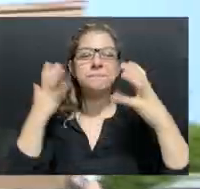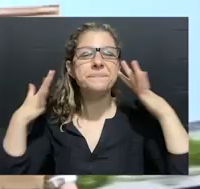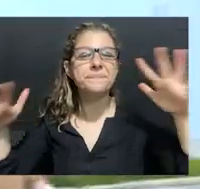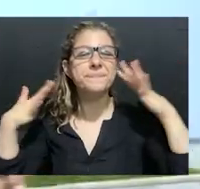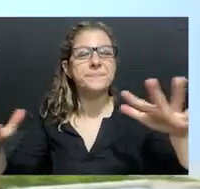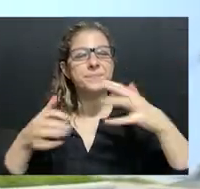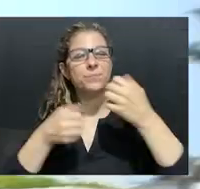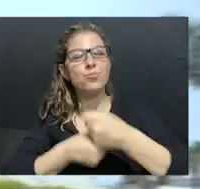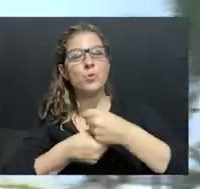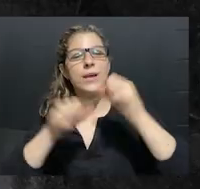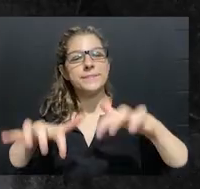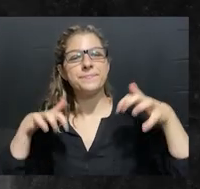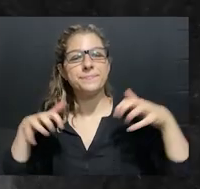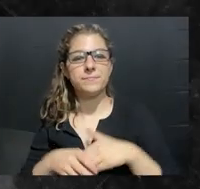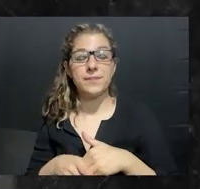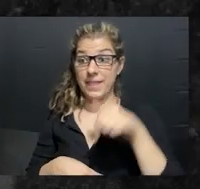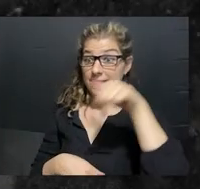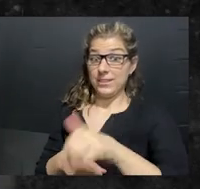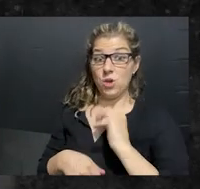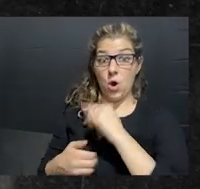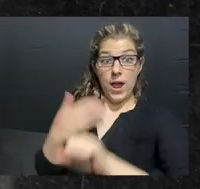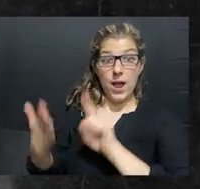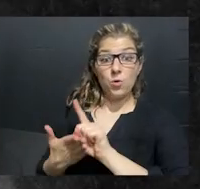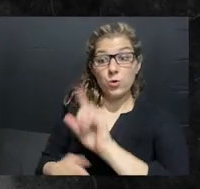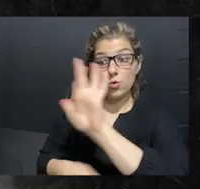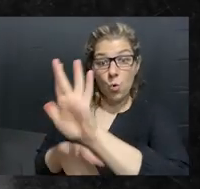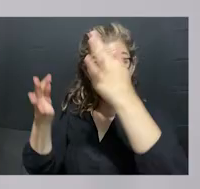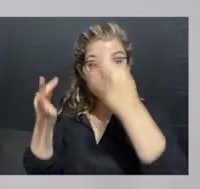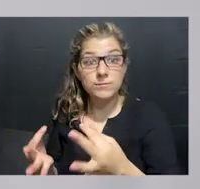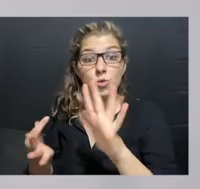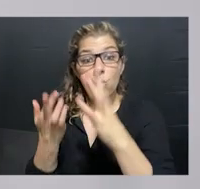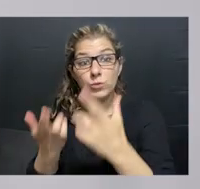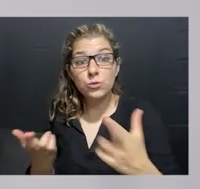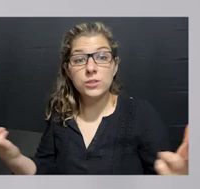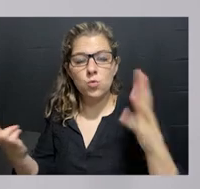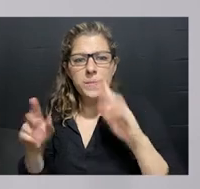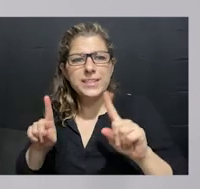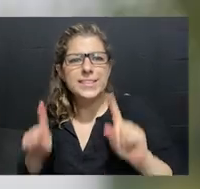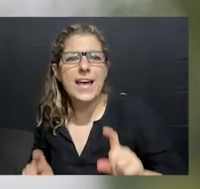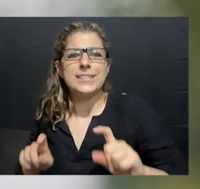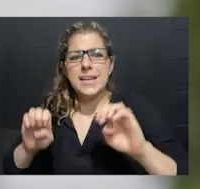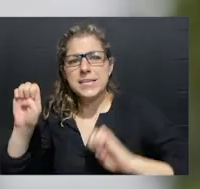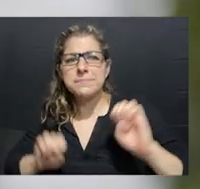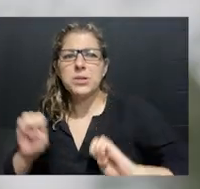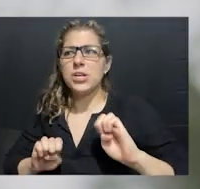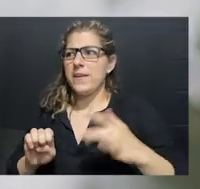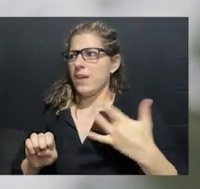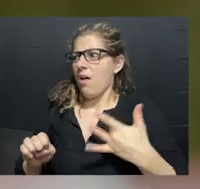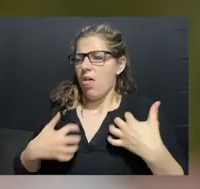justice, no peace. This is an hour where your resolve and your resources will be tested past